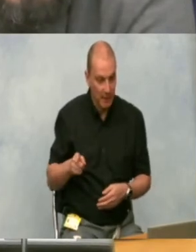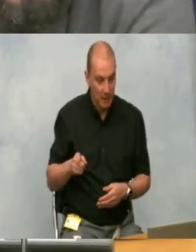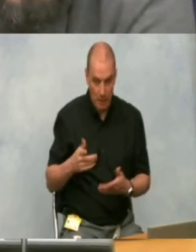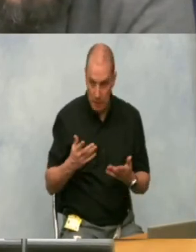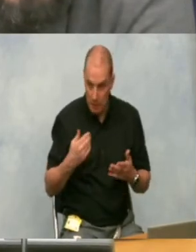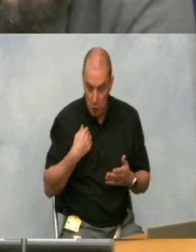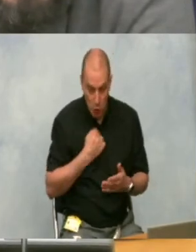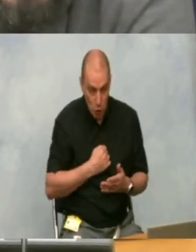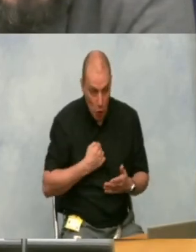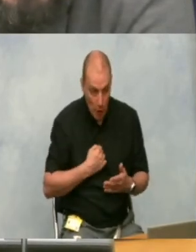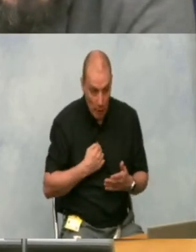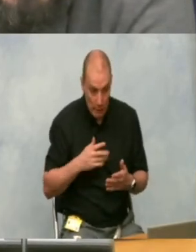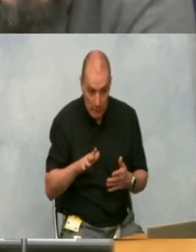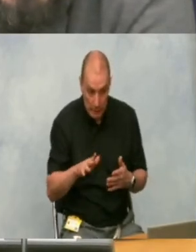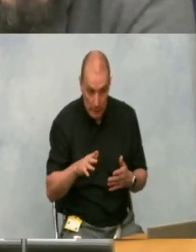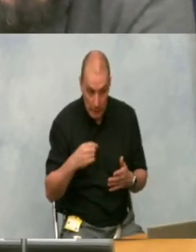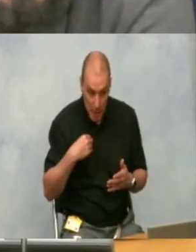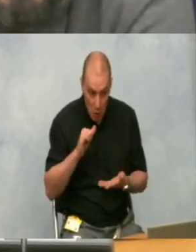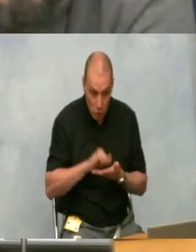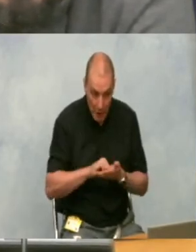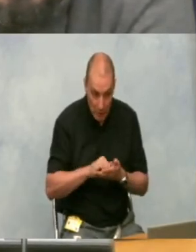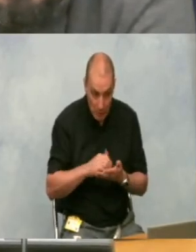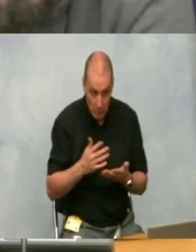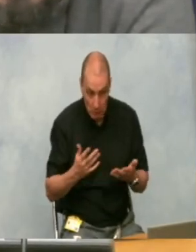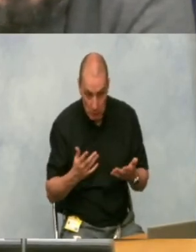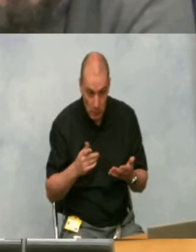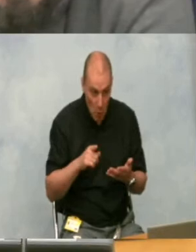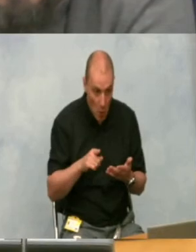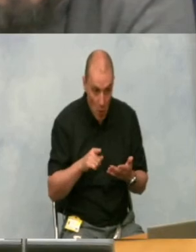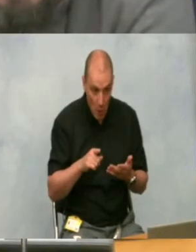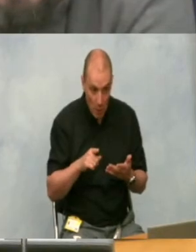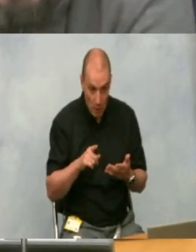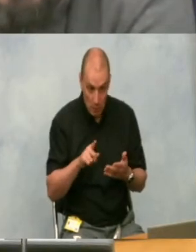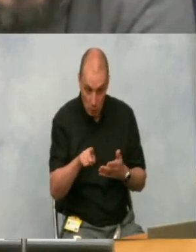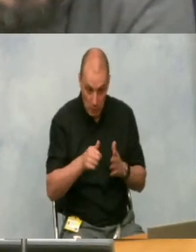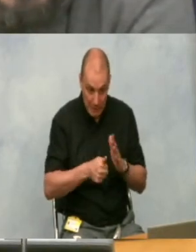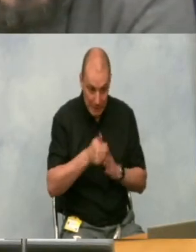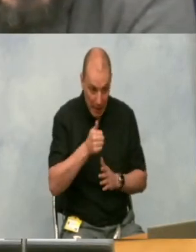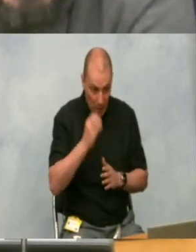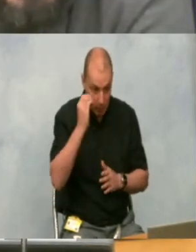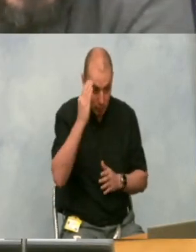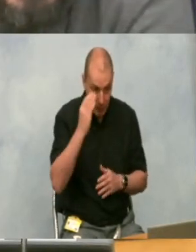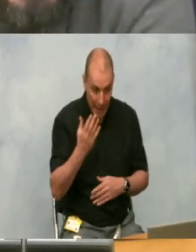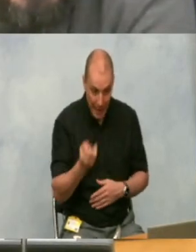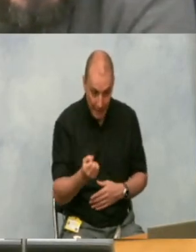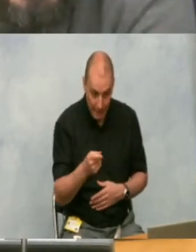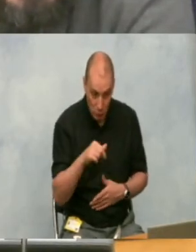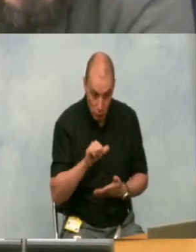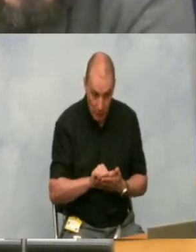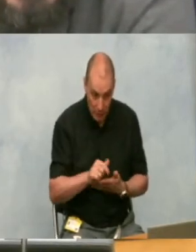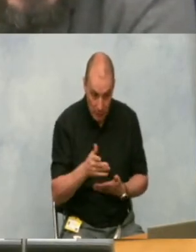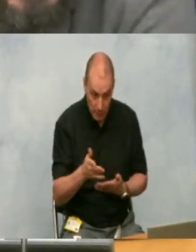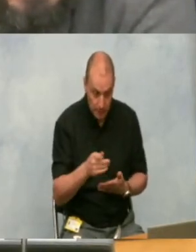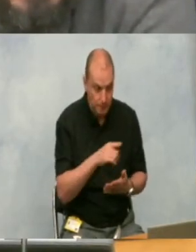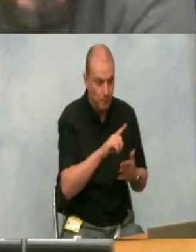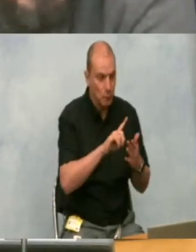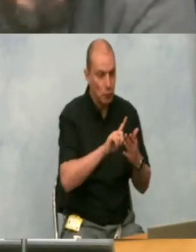that's maybe overstating it a bit, Jerry, but you're nodding away, so maybe you're agreeing with me. I see that Joanne would like to come in. Joanne